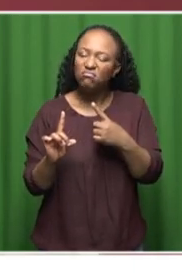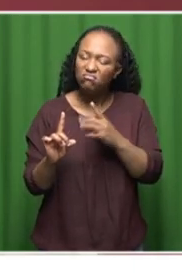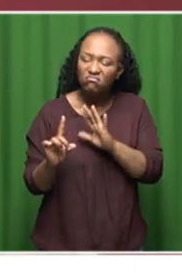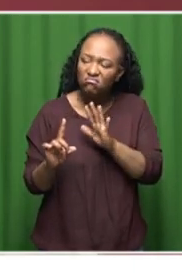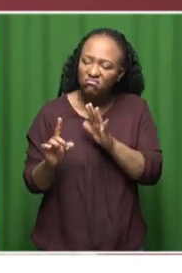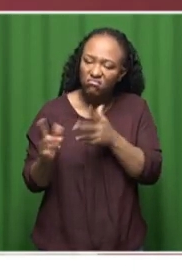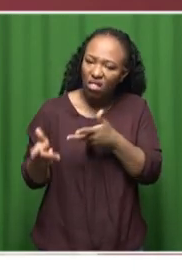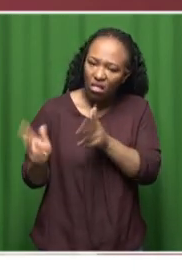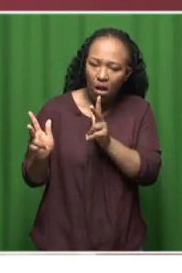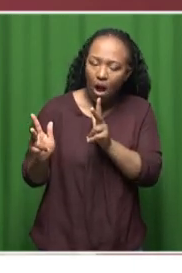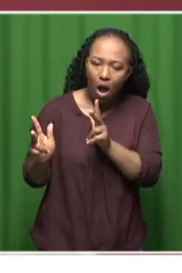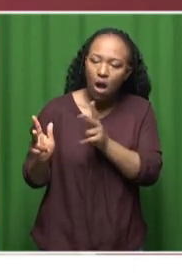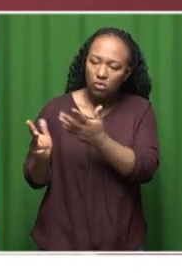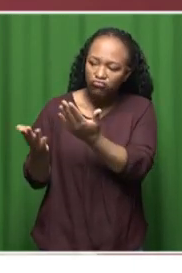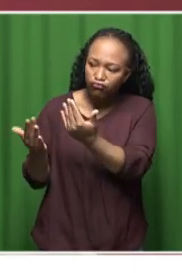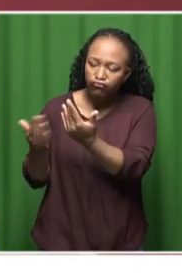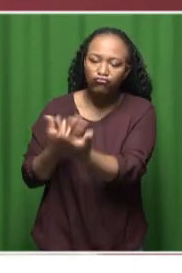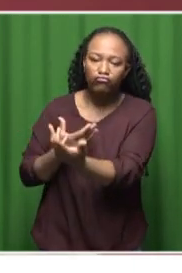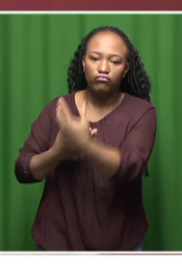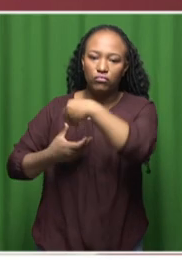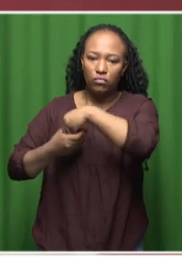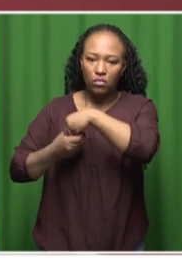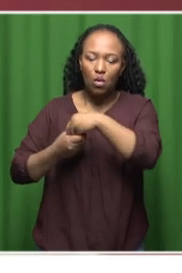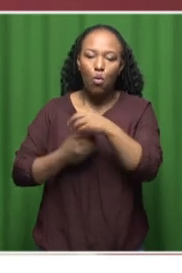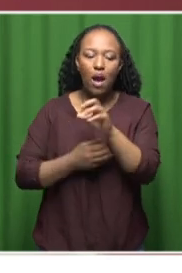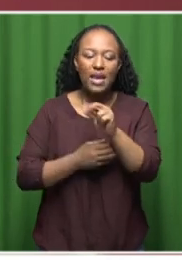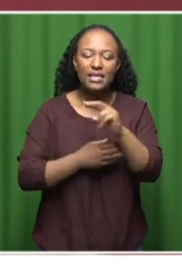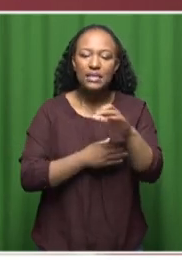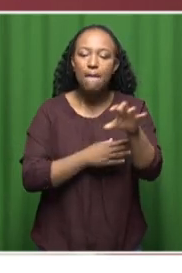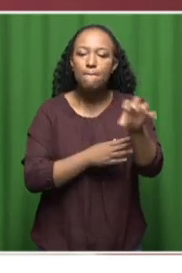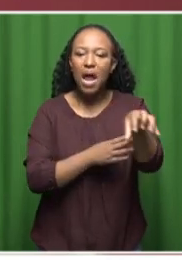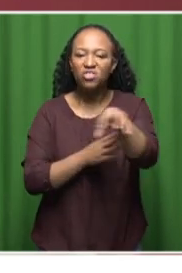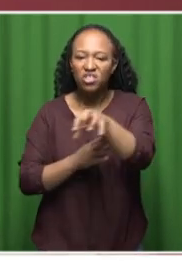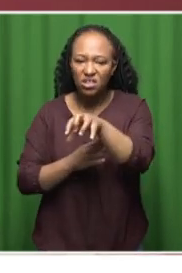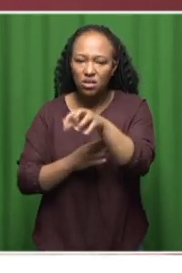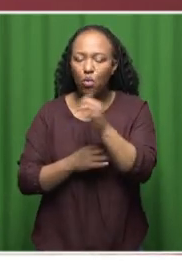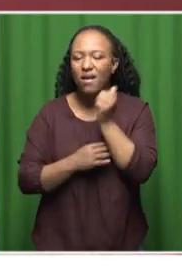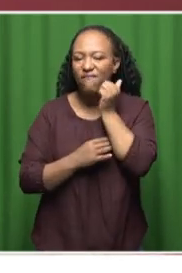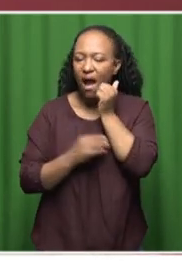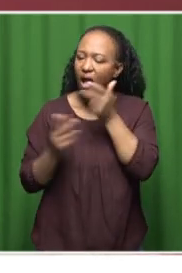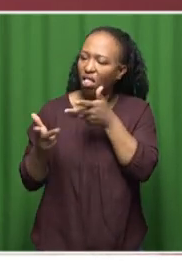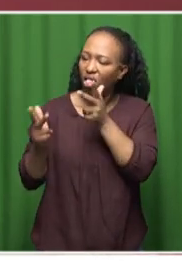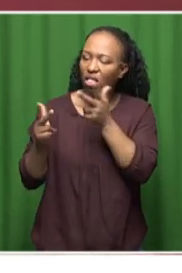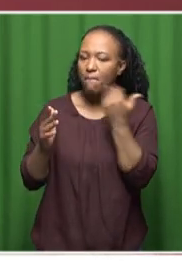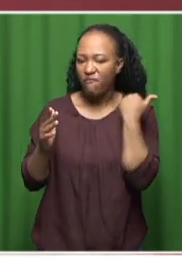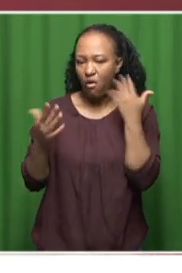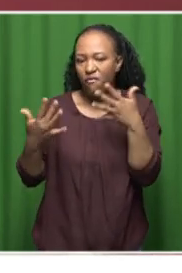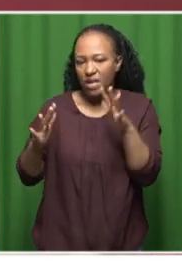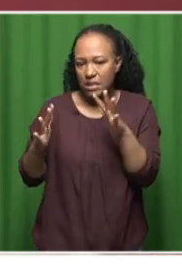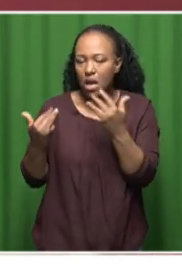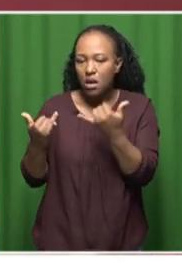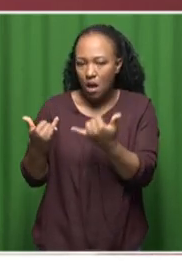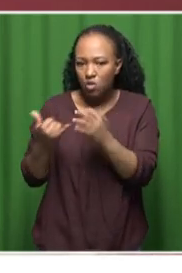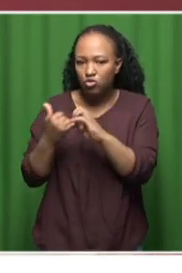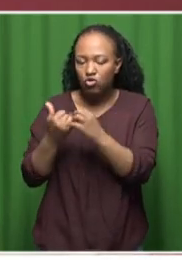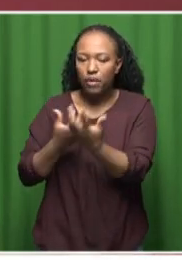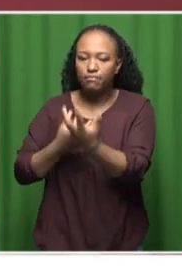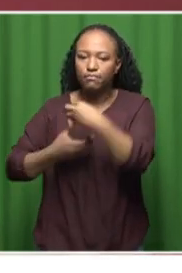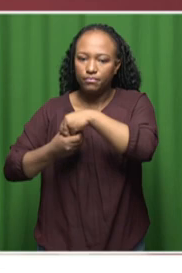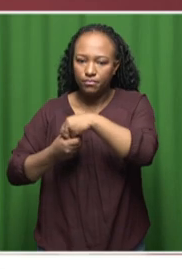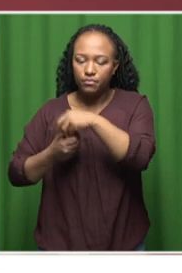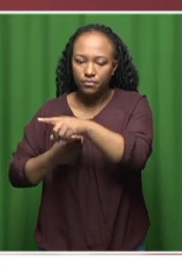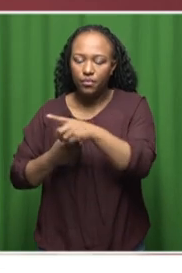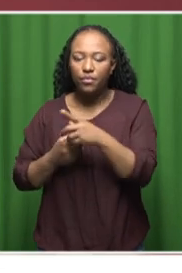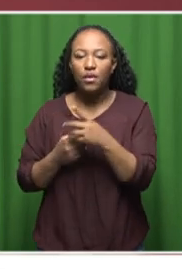of exclusion from the ANC branches in the Vaal. And I think it's also a good thing when you say, I'm